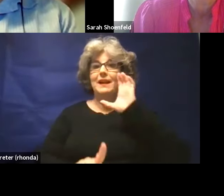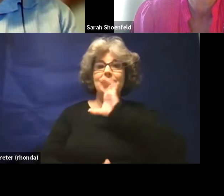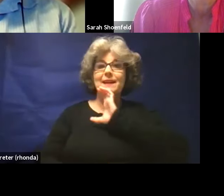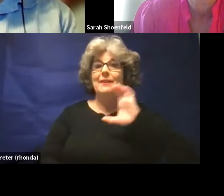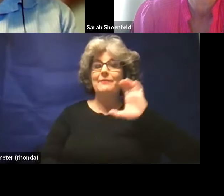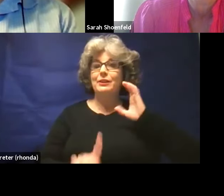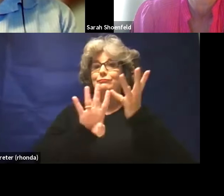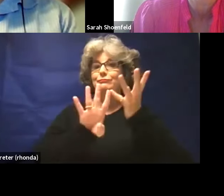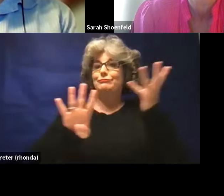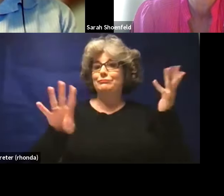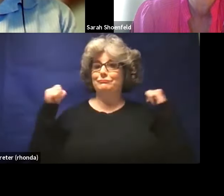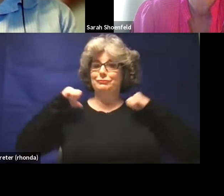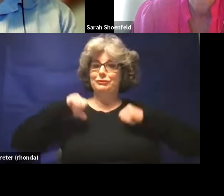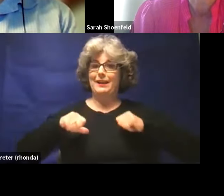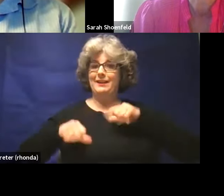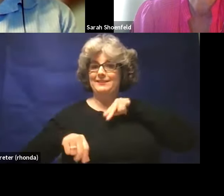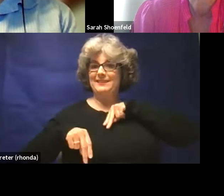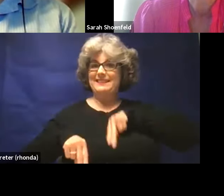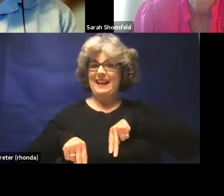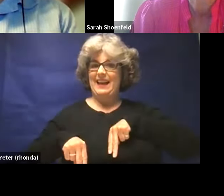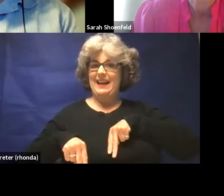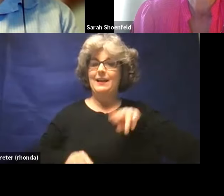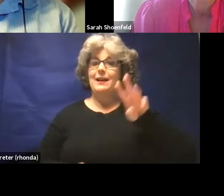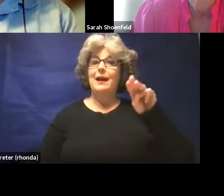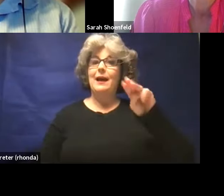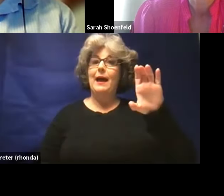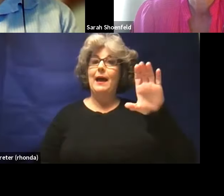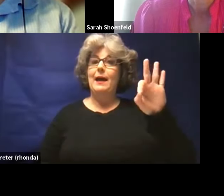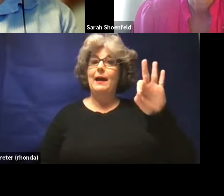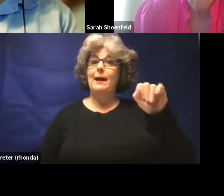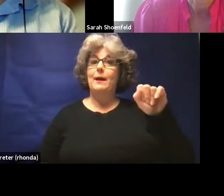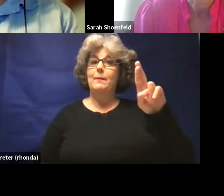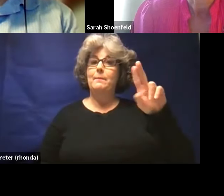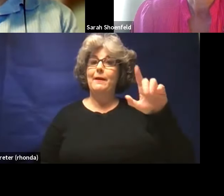wearing jackets and ties at McFarland Junior High School.